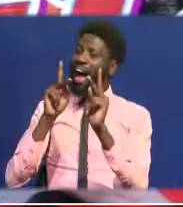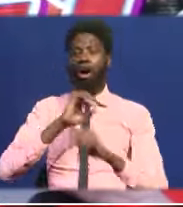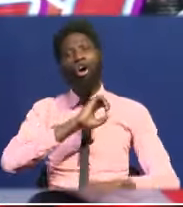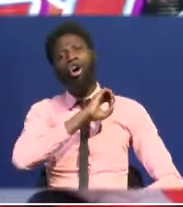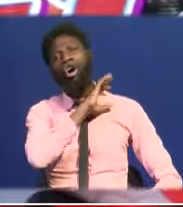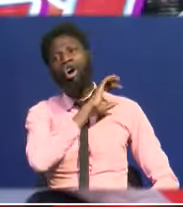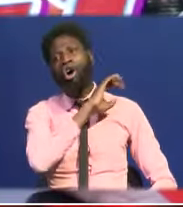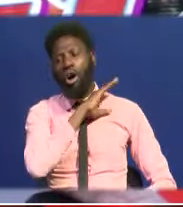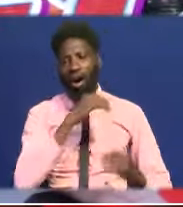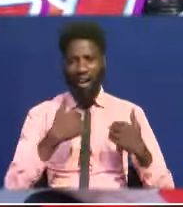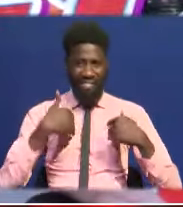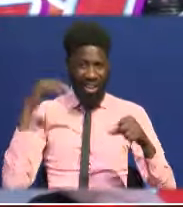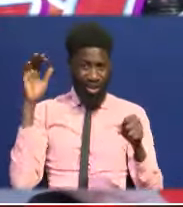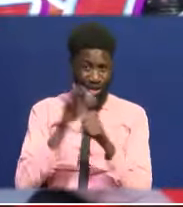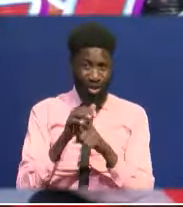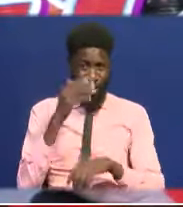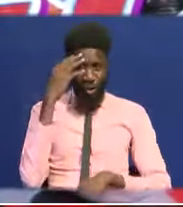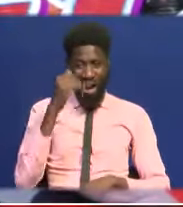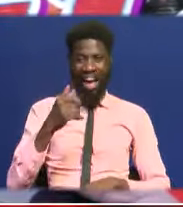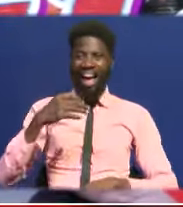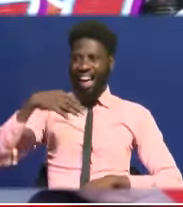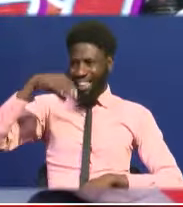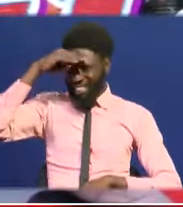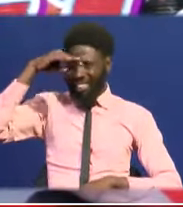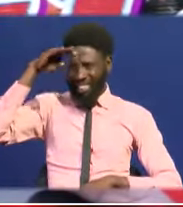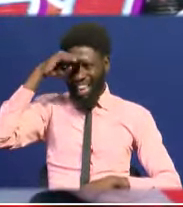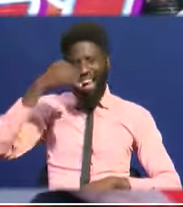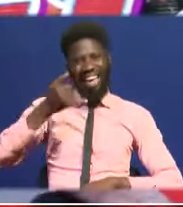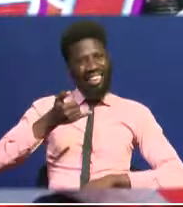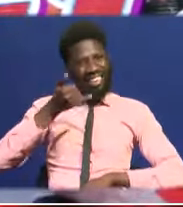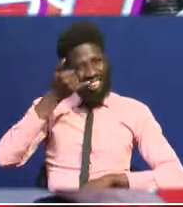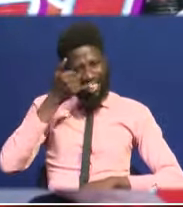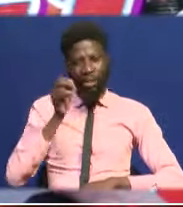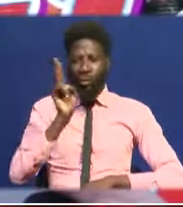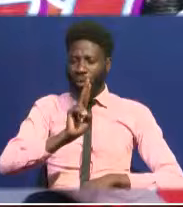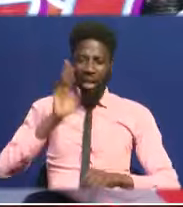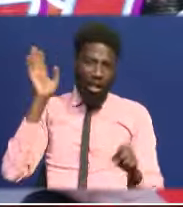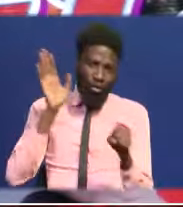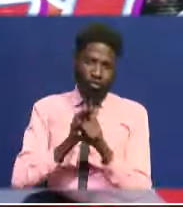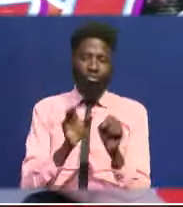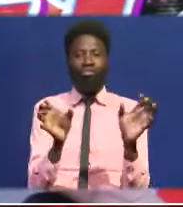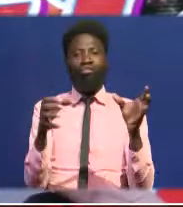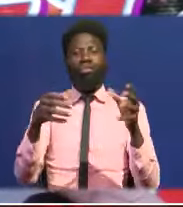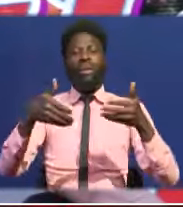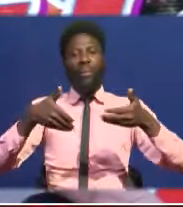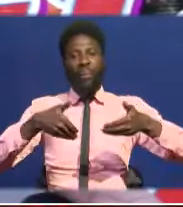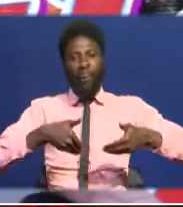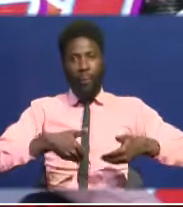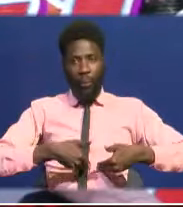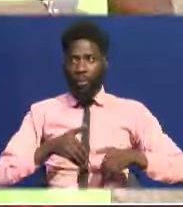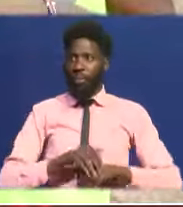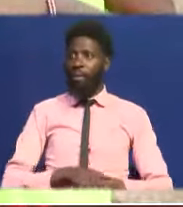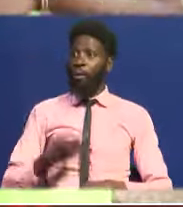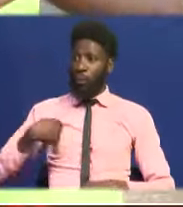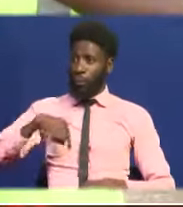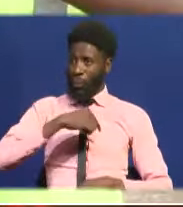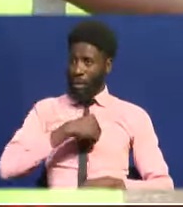of a lot of alcohol, drugs and substance abuse among young people. And as a ministry, we